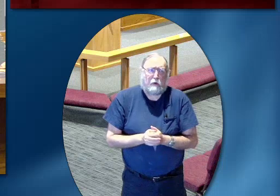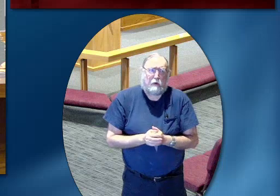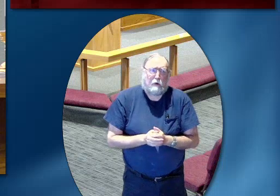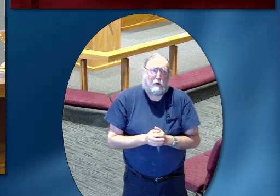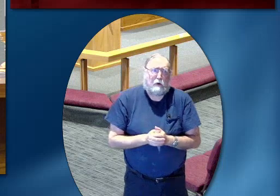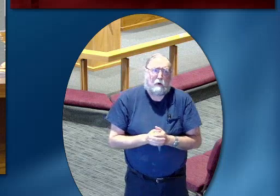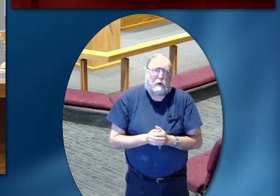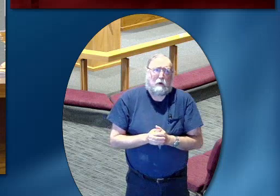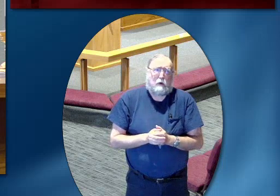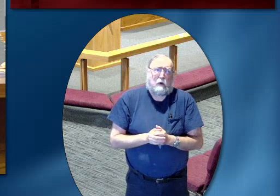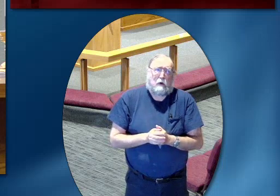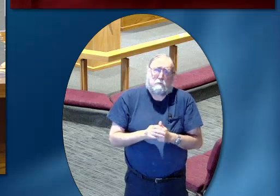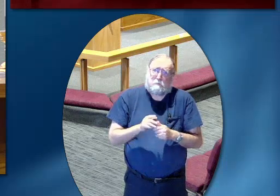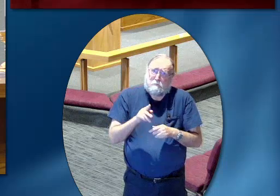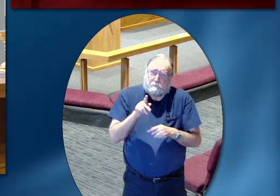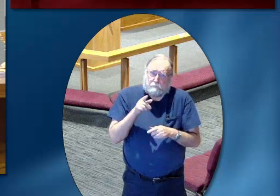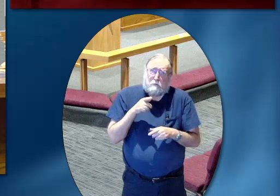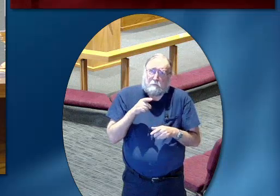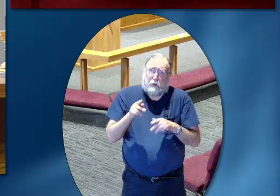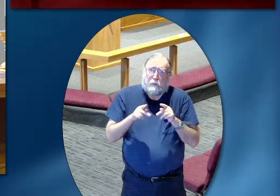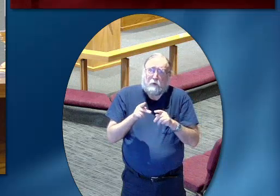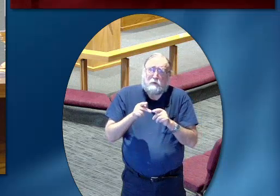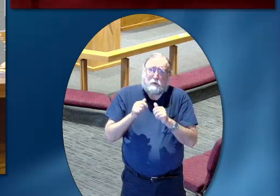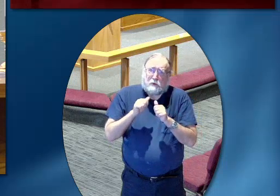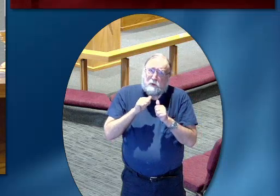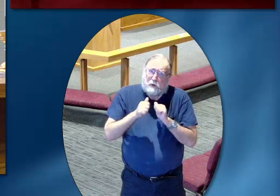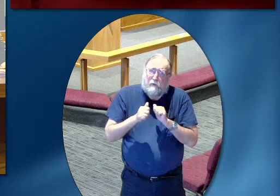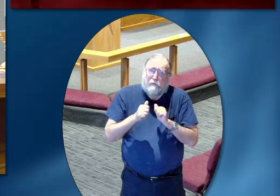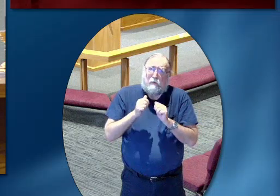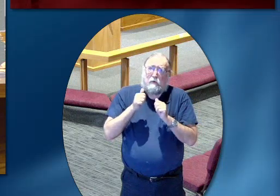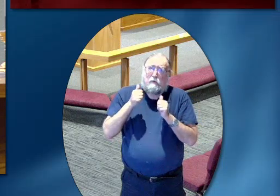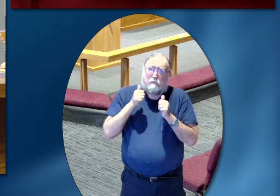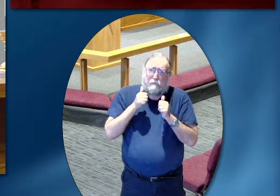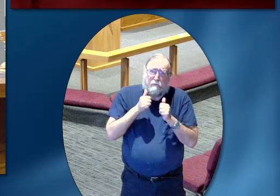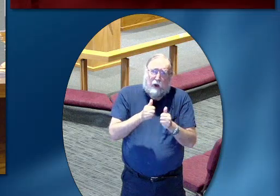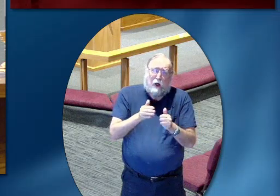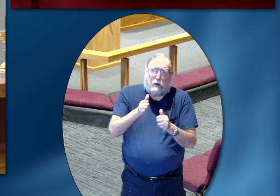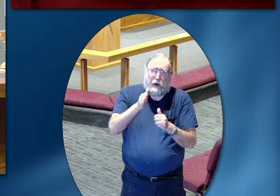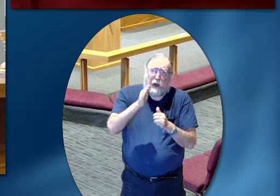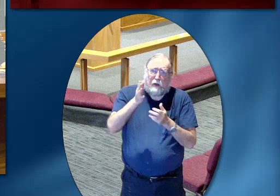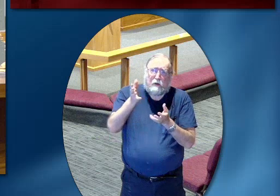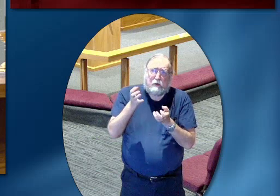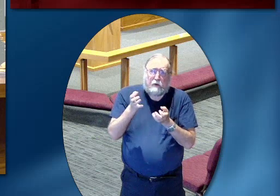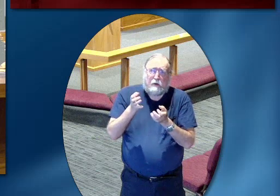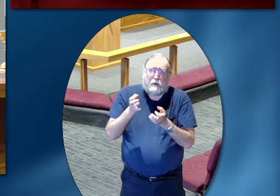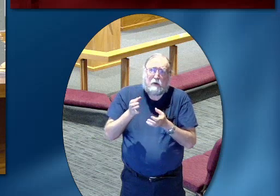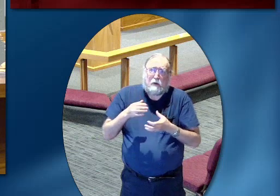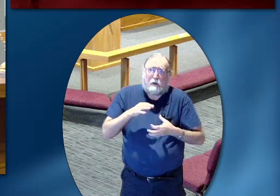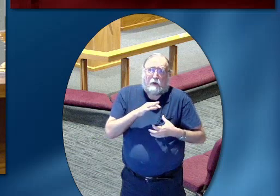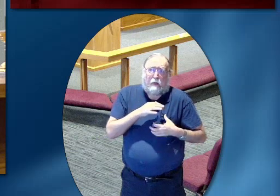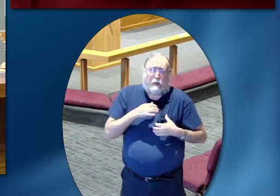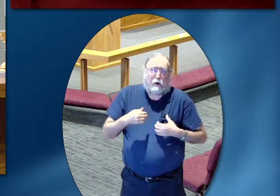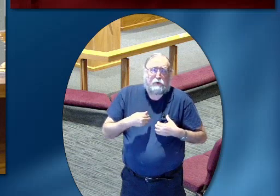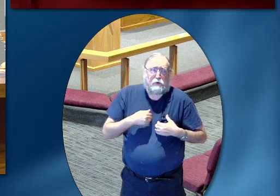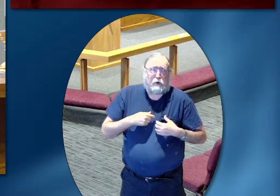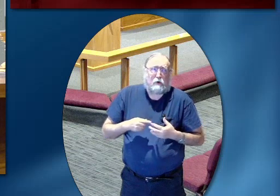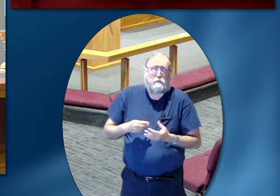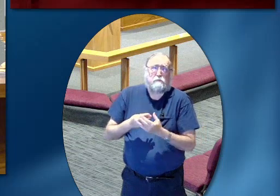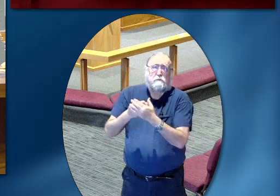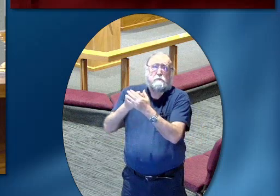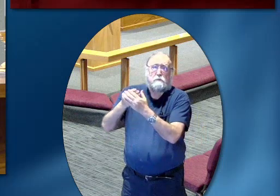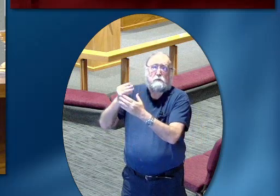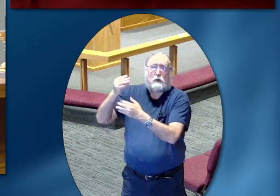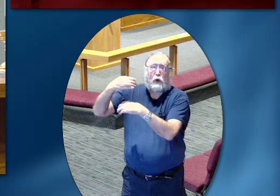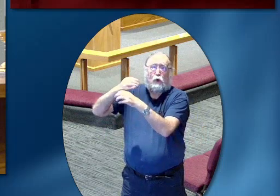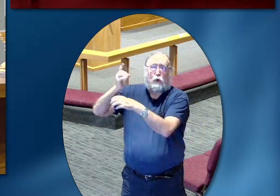who suffer according to God's will entrust their souls to the faithful Creator while doing